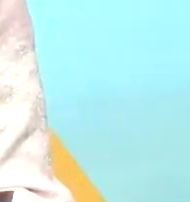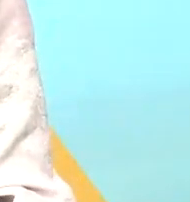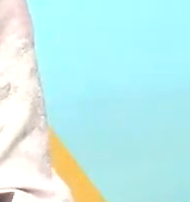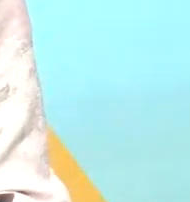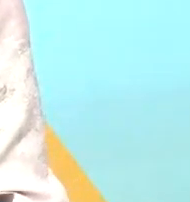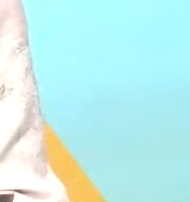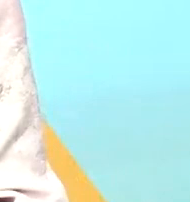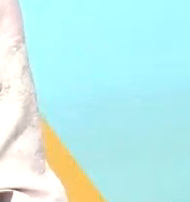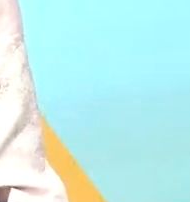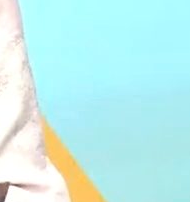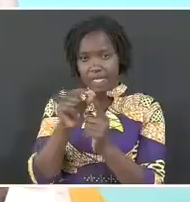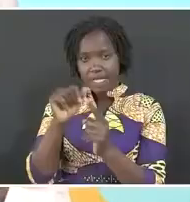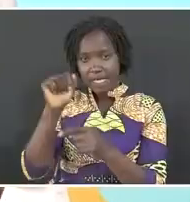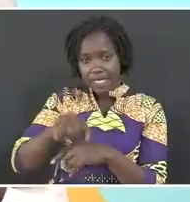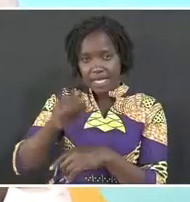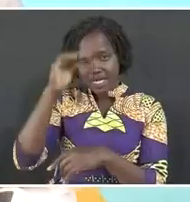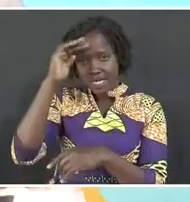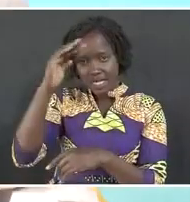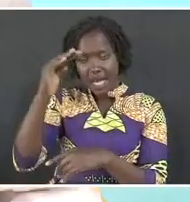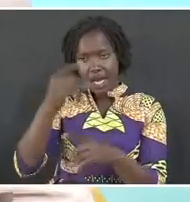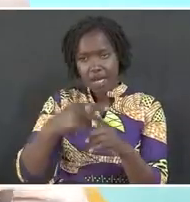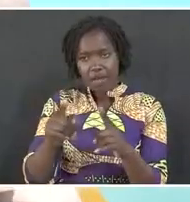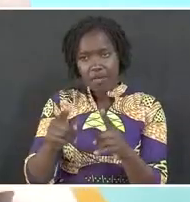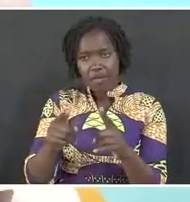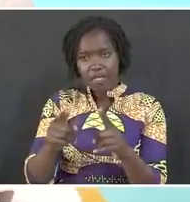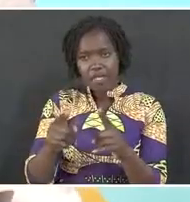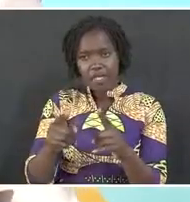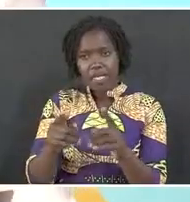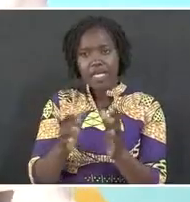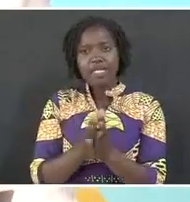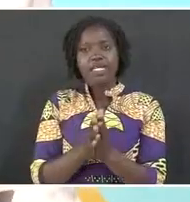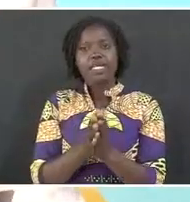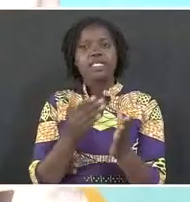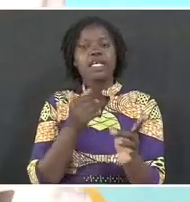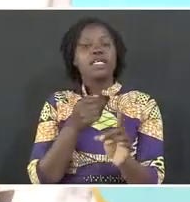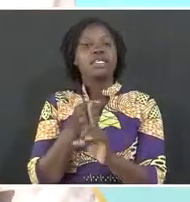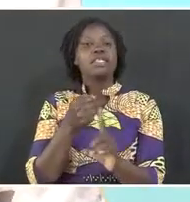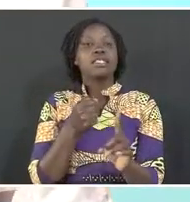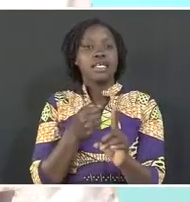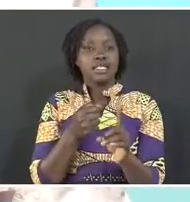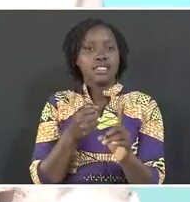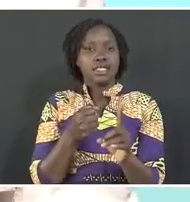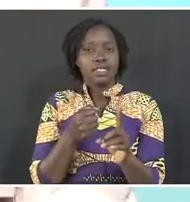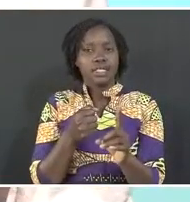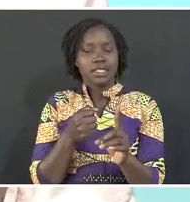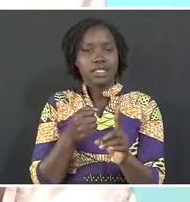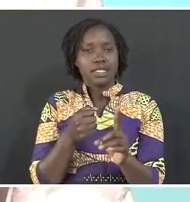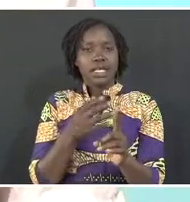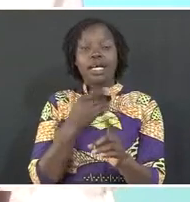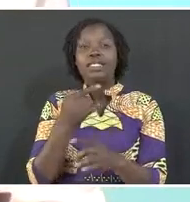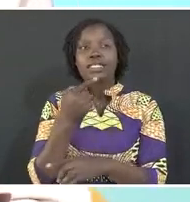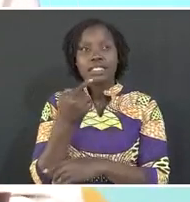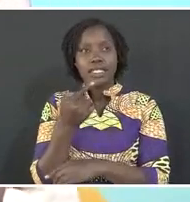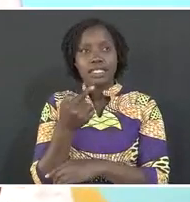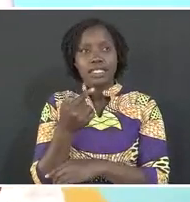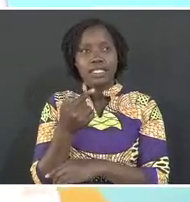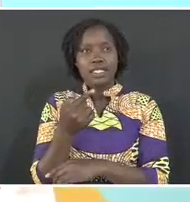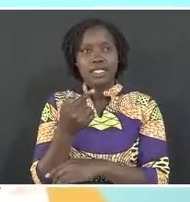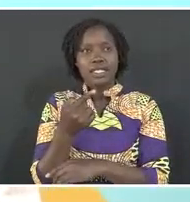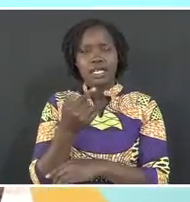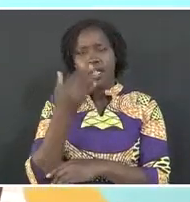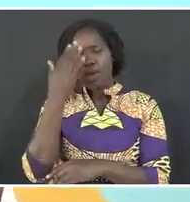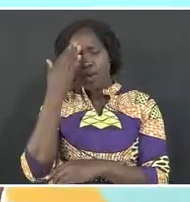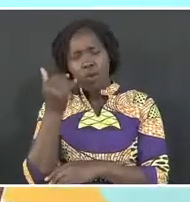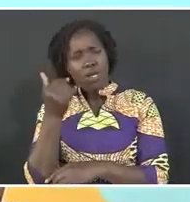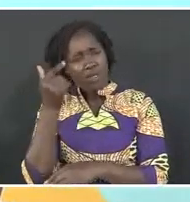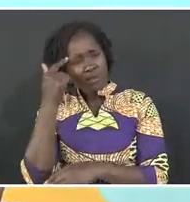yes, sir, but there is an implication of that. And it says, what do